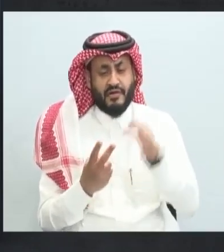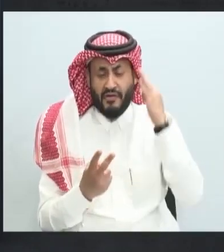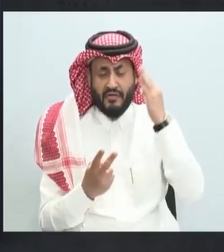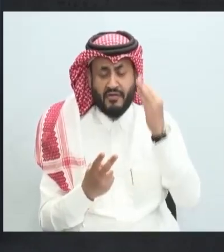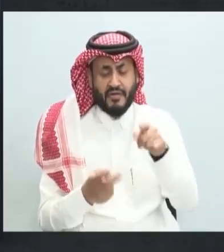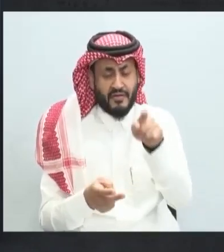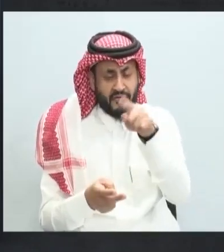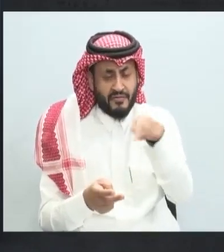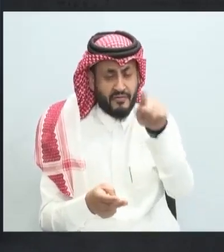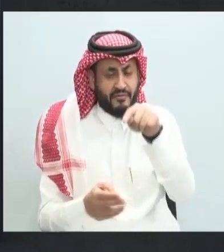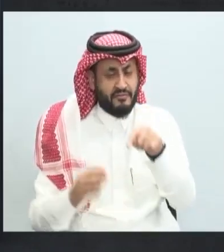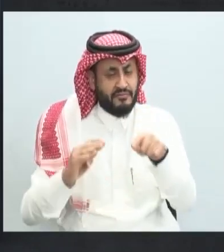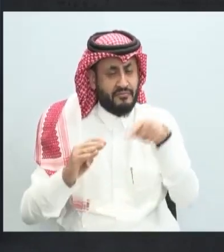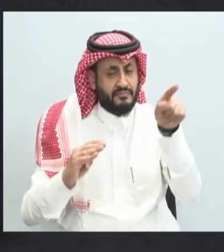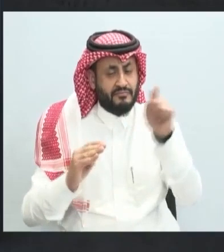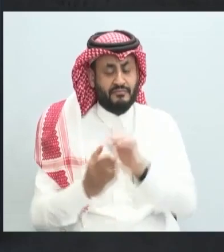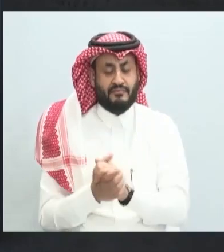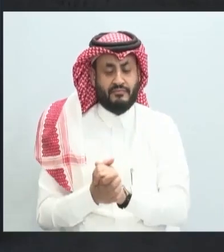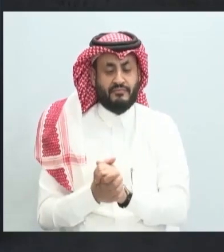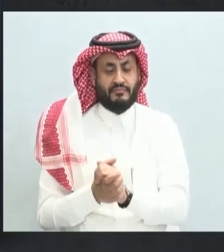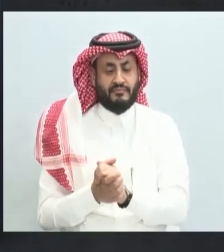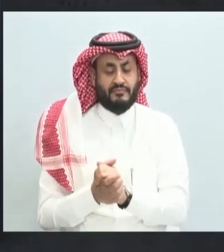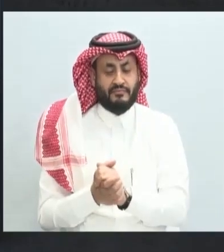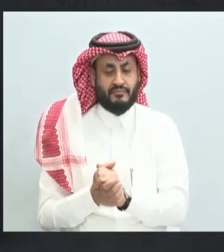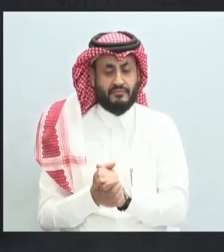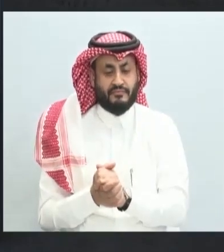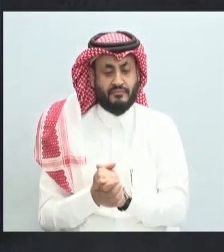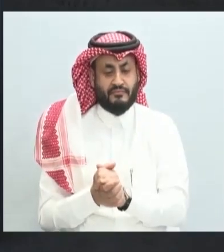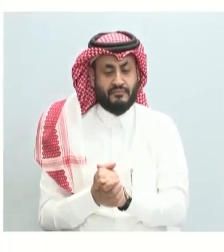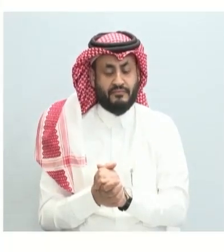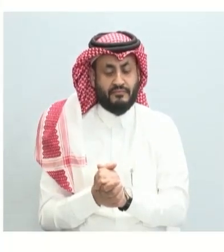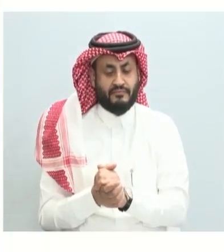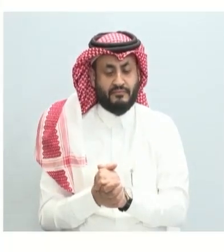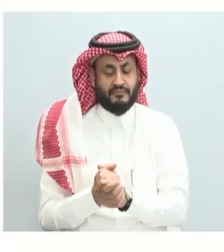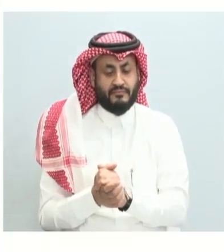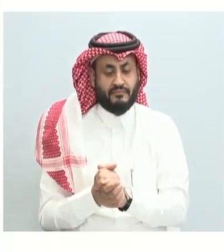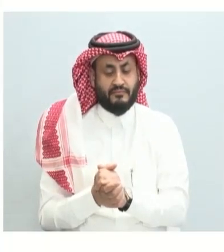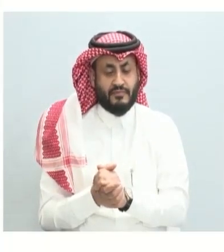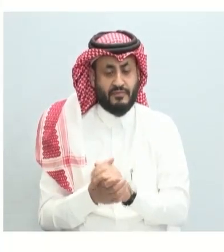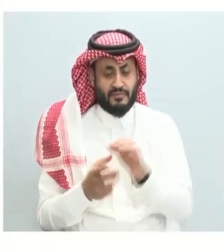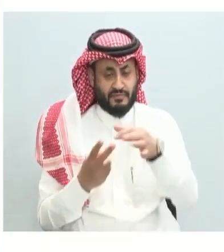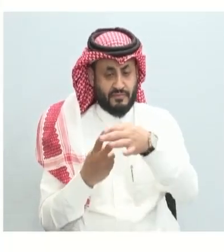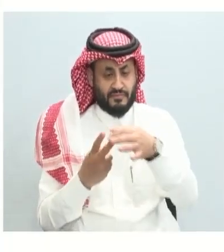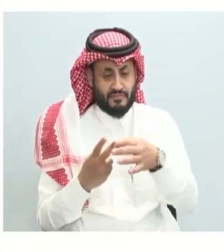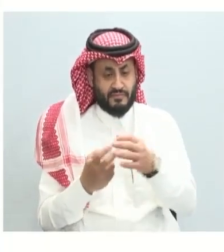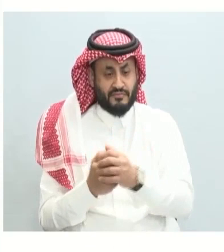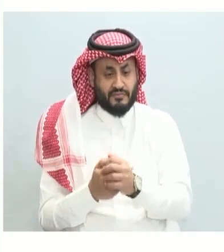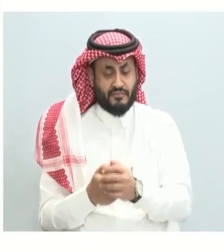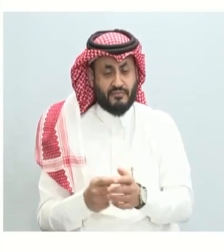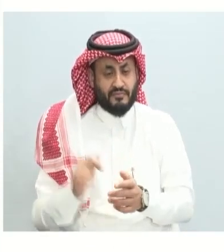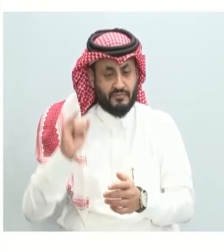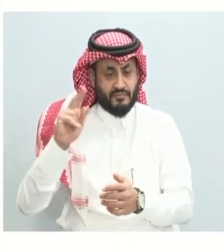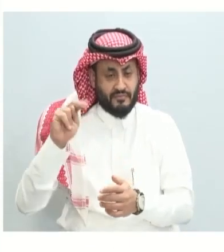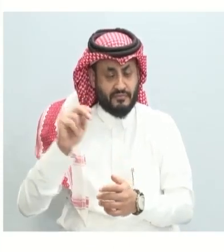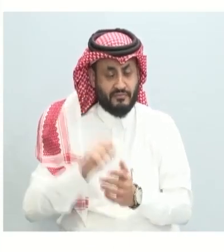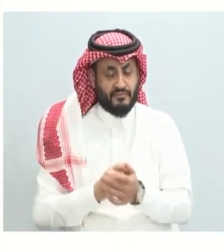second time, we're going to listen and circle the right answers. So here we have two choices, Tim and